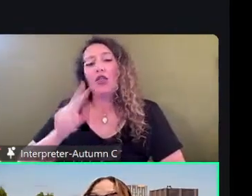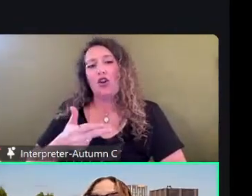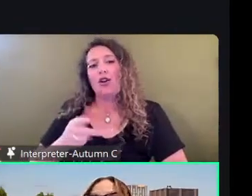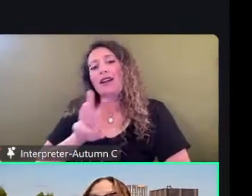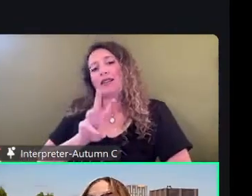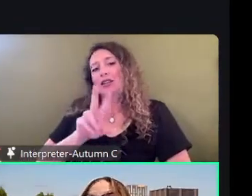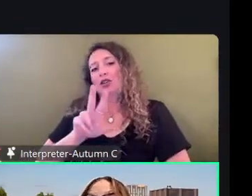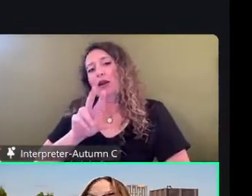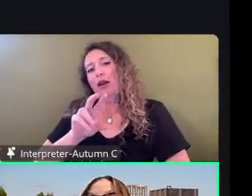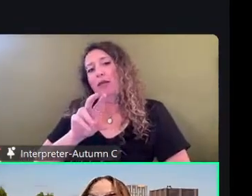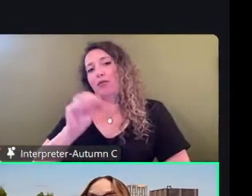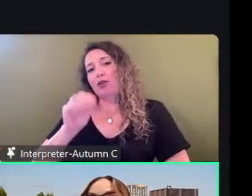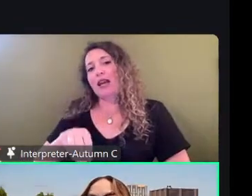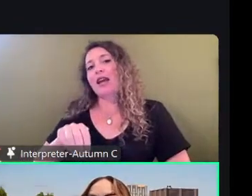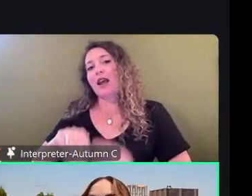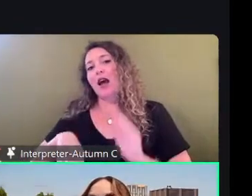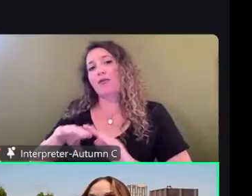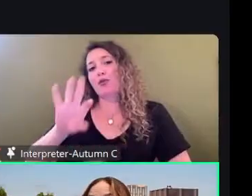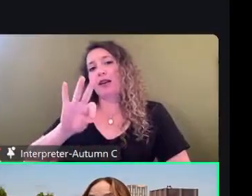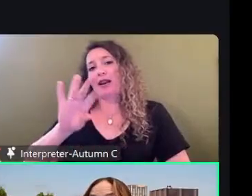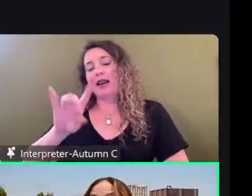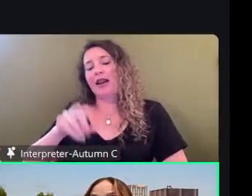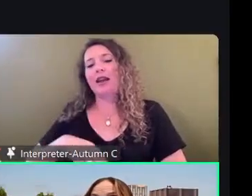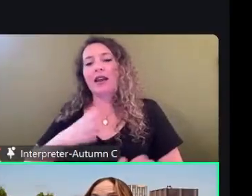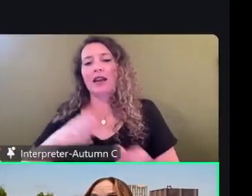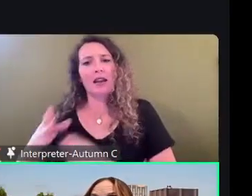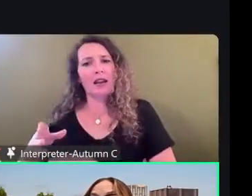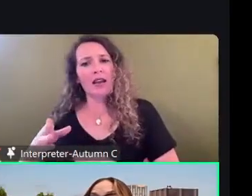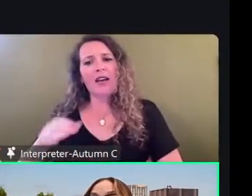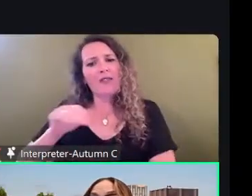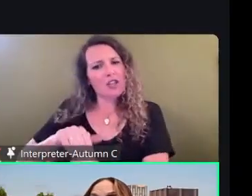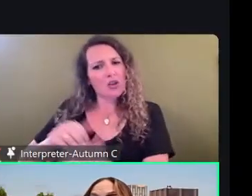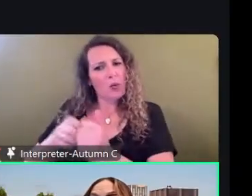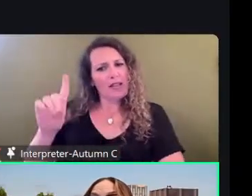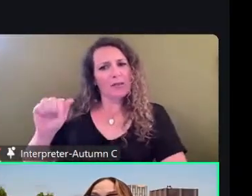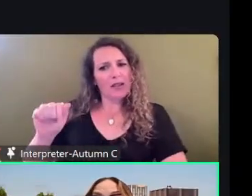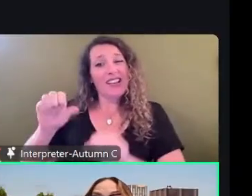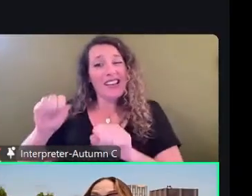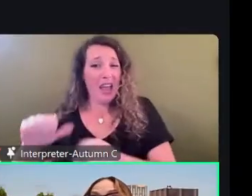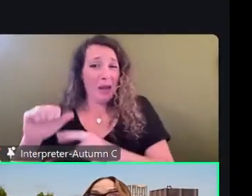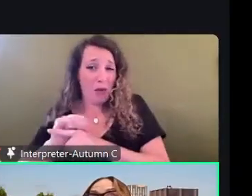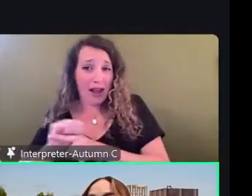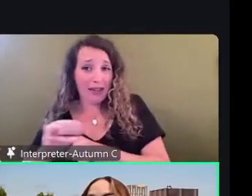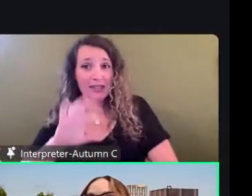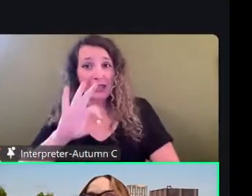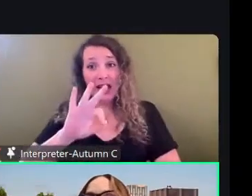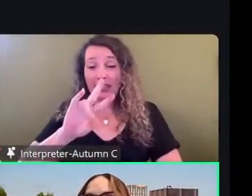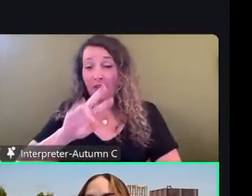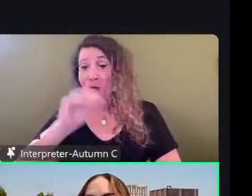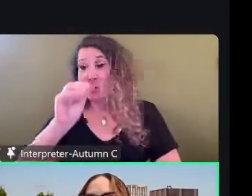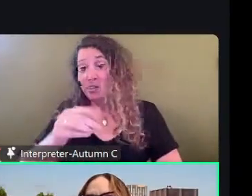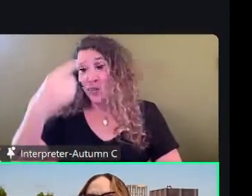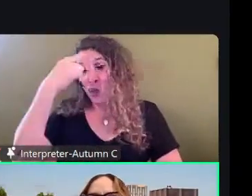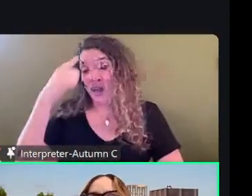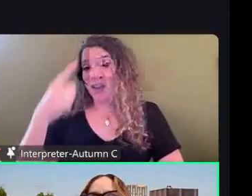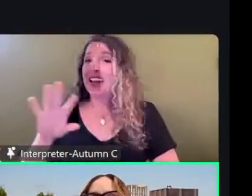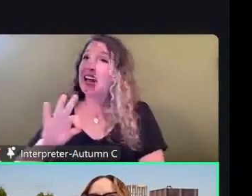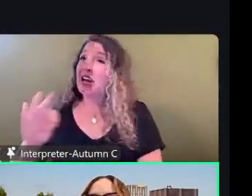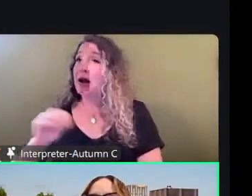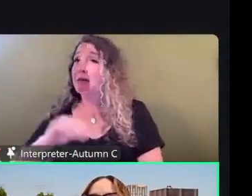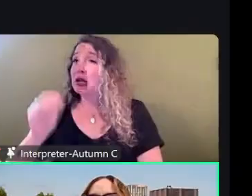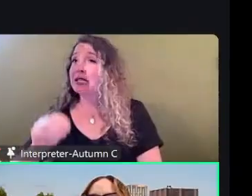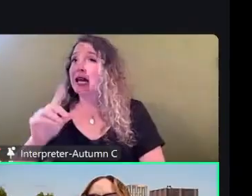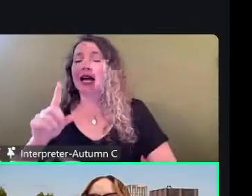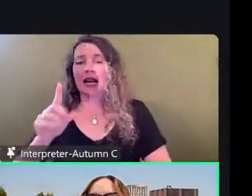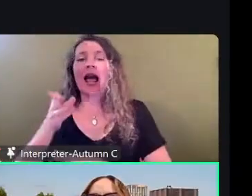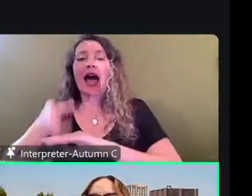nearly all students, 97% of them, thought physicians with disabilities can practice and 99% afterwards. Not really a shift there